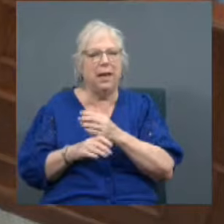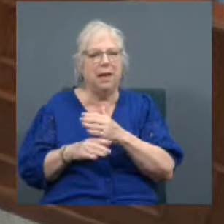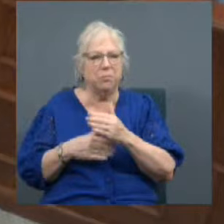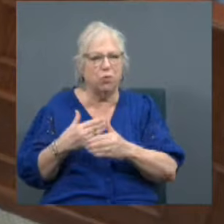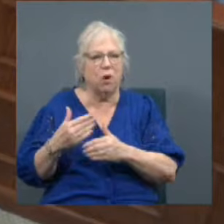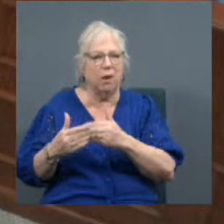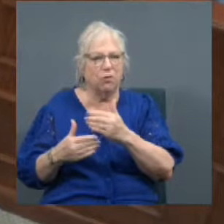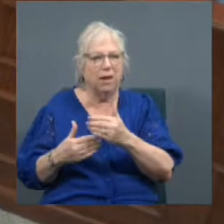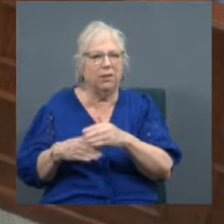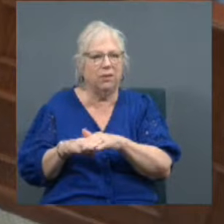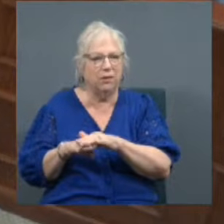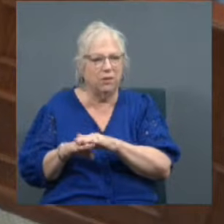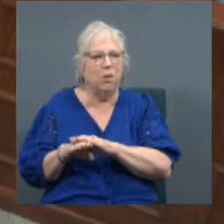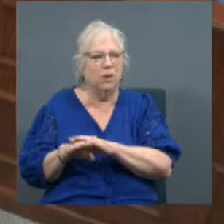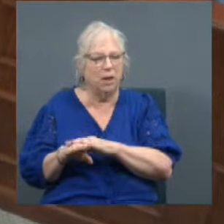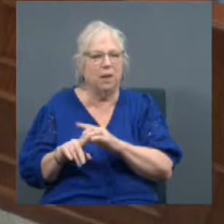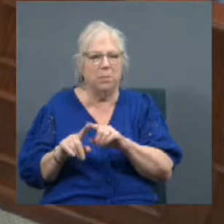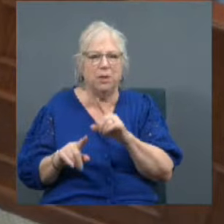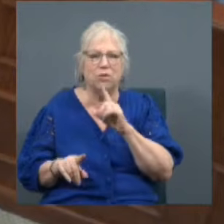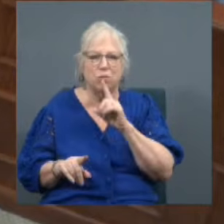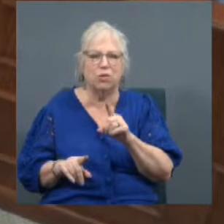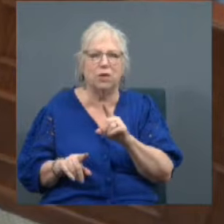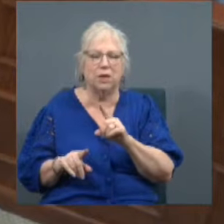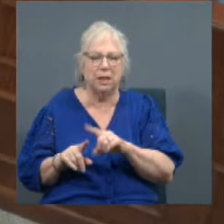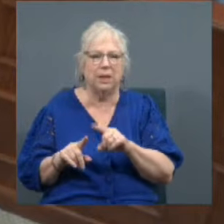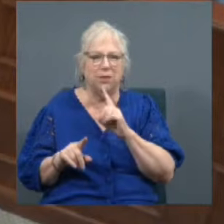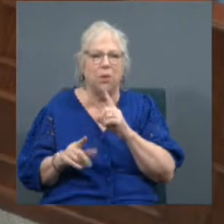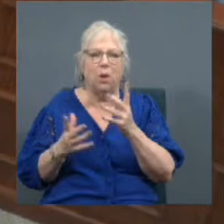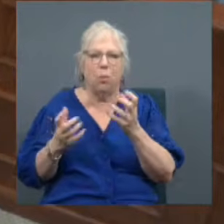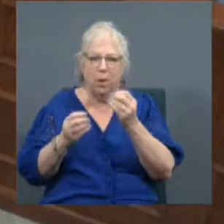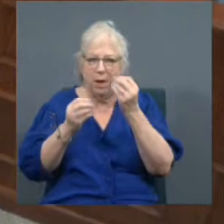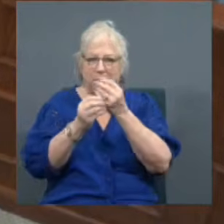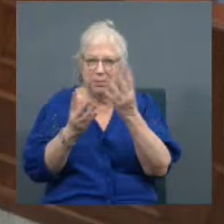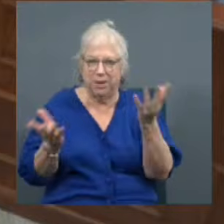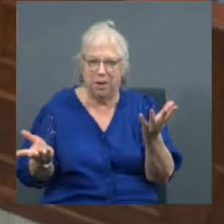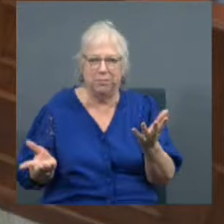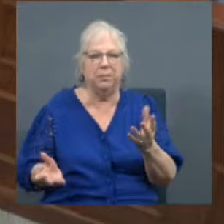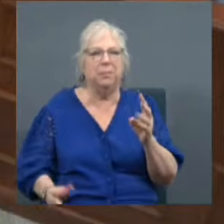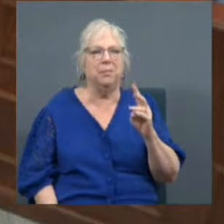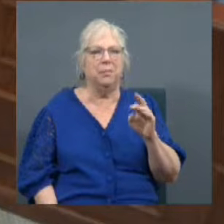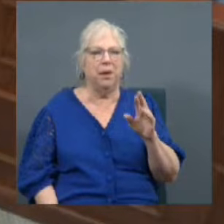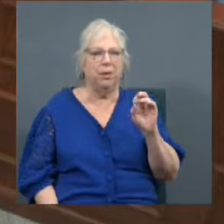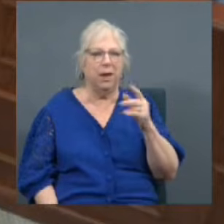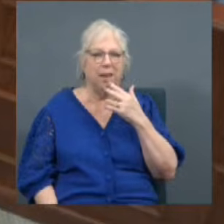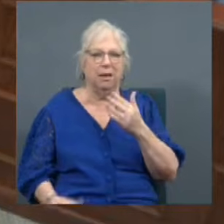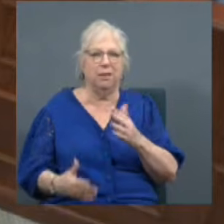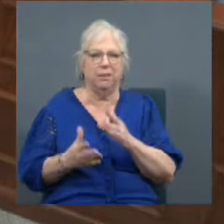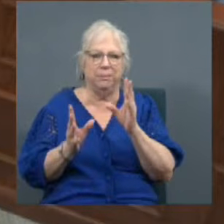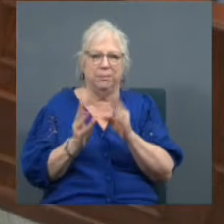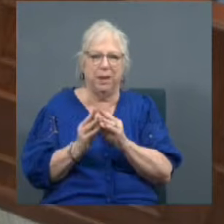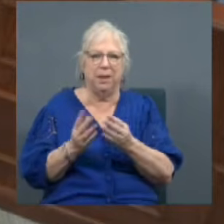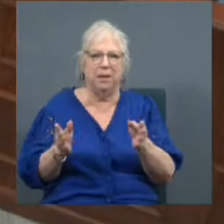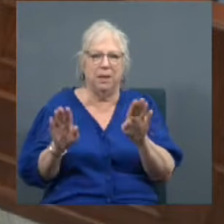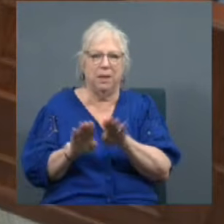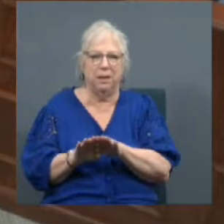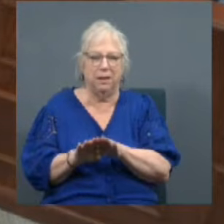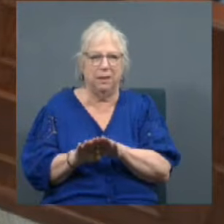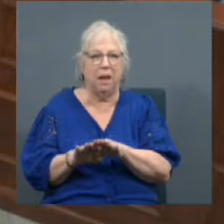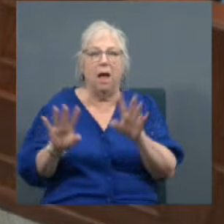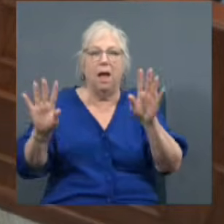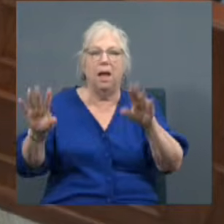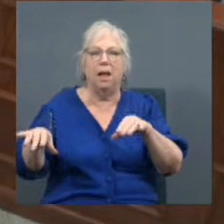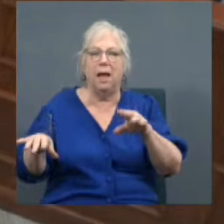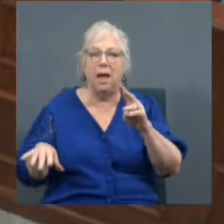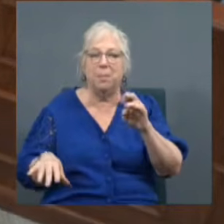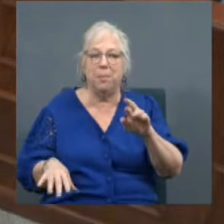surely while we get everything lined up. So just wanted everyone to know that. Thank you. Meeting adjourned. Hey, Mayor,